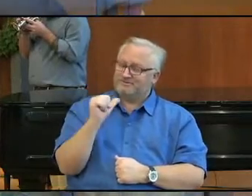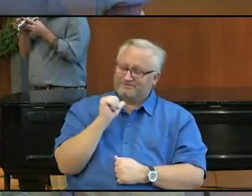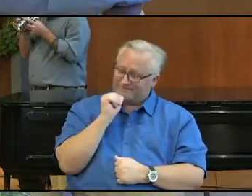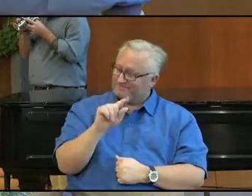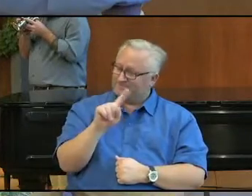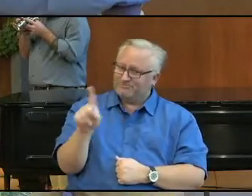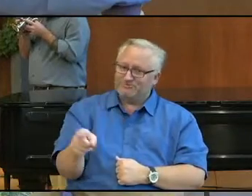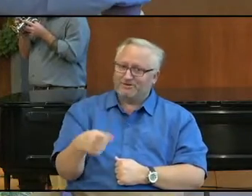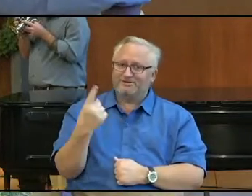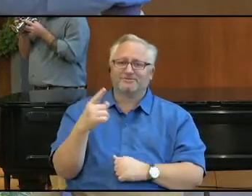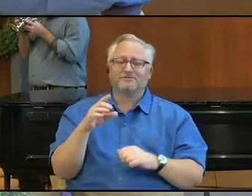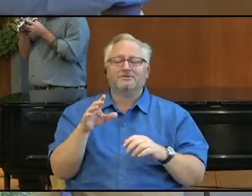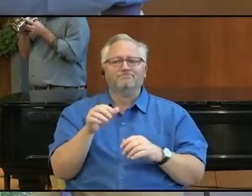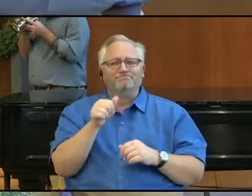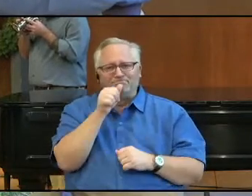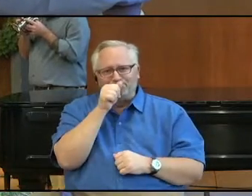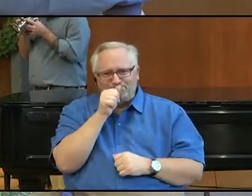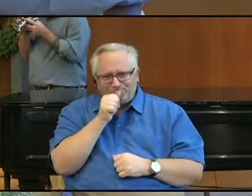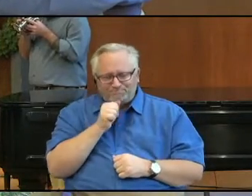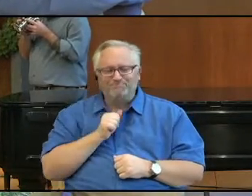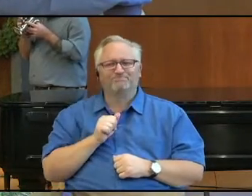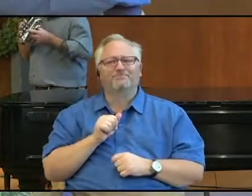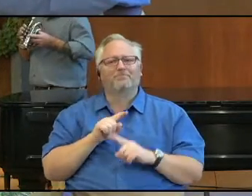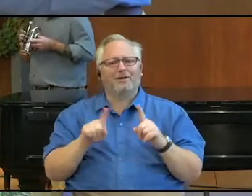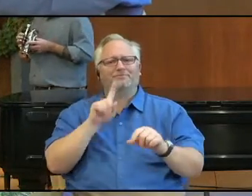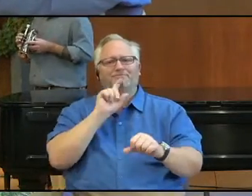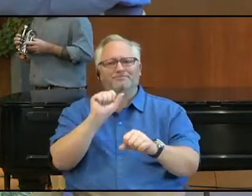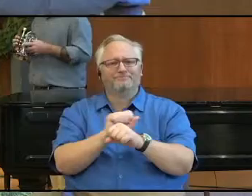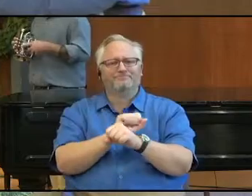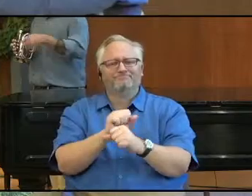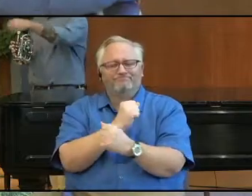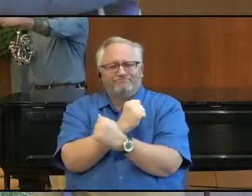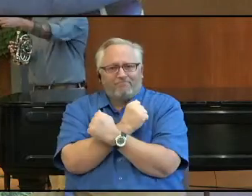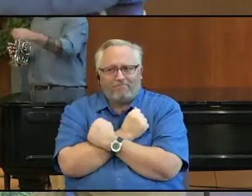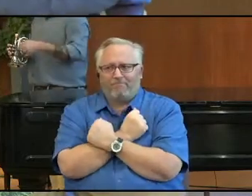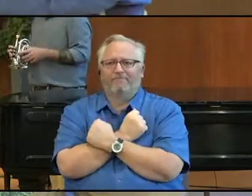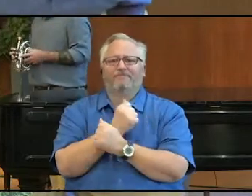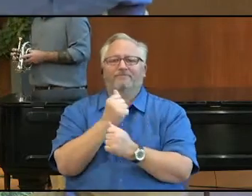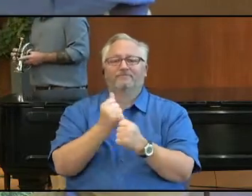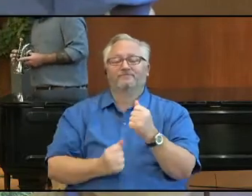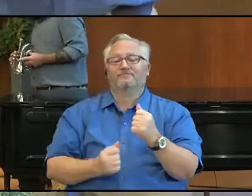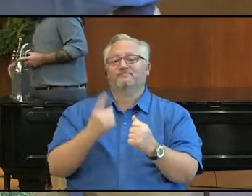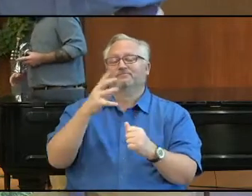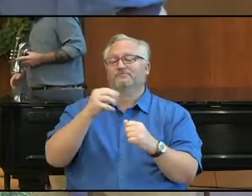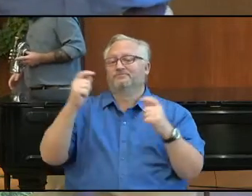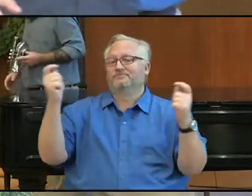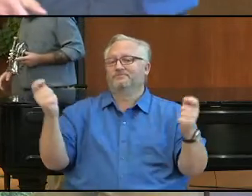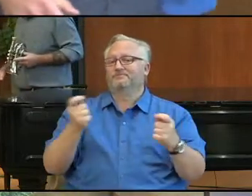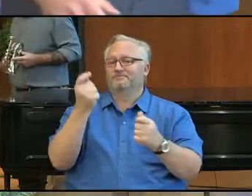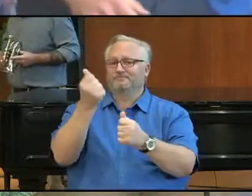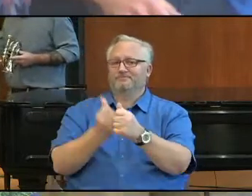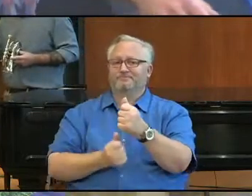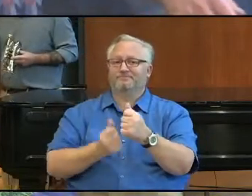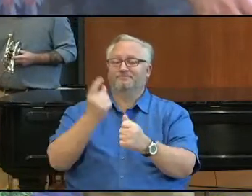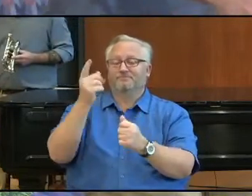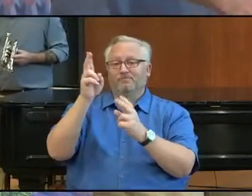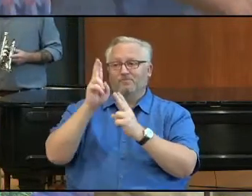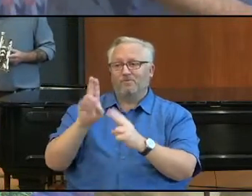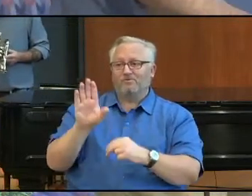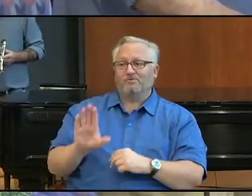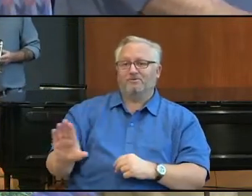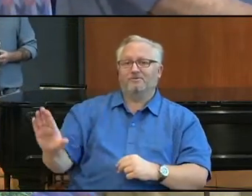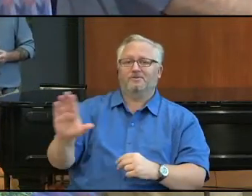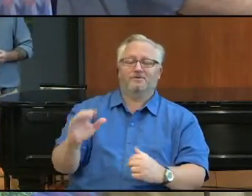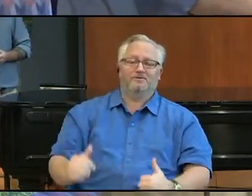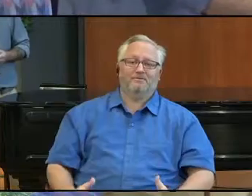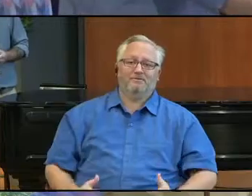not just practicing tolerance, yes, but also to love them and to celebrate them, to honor their